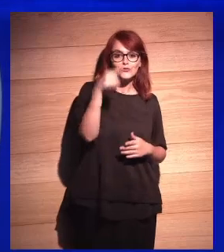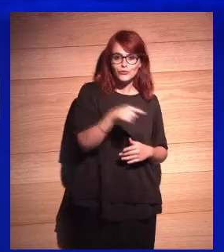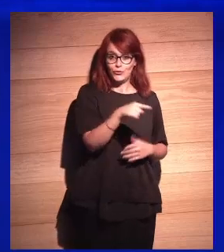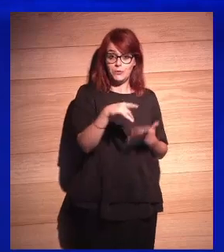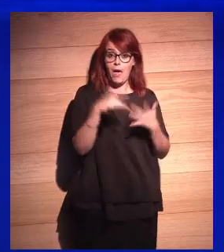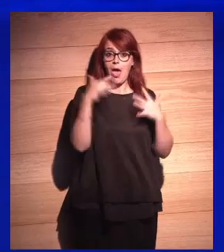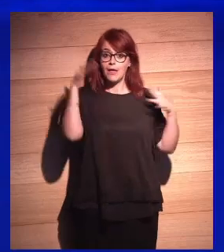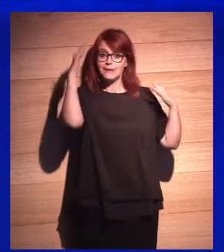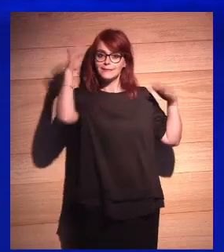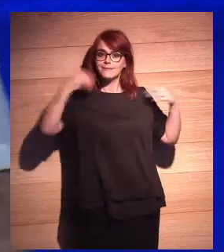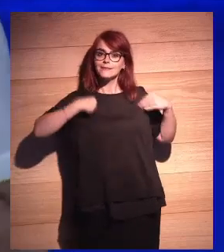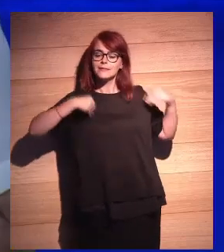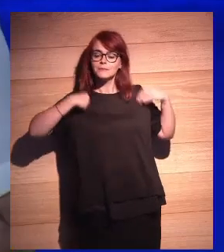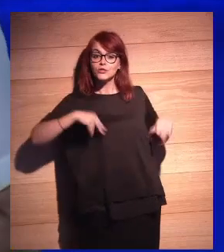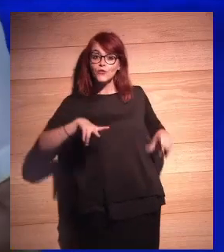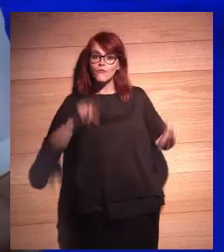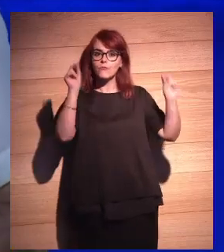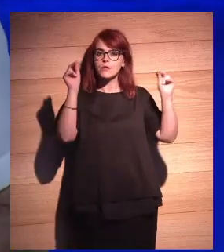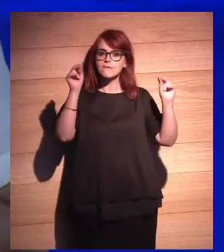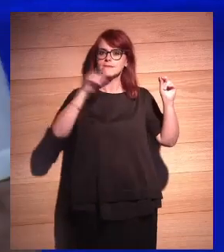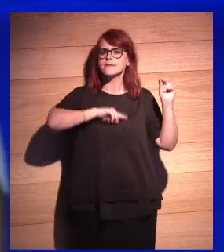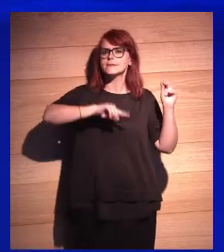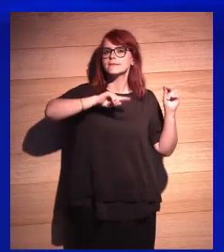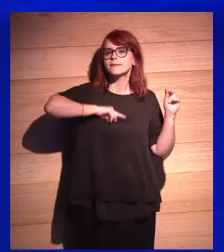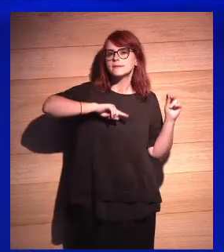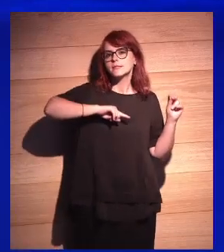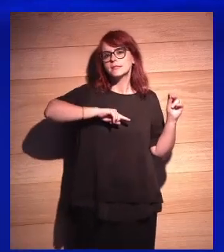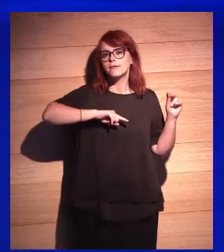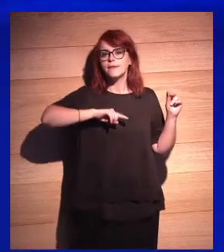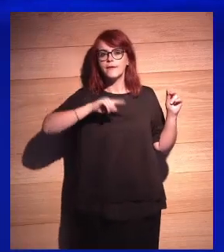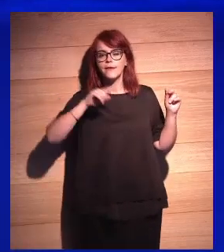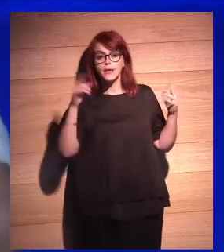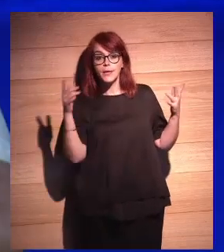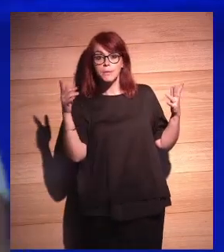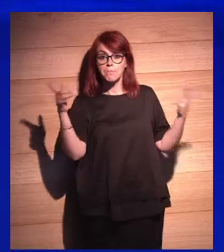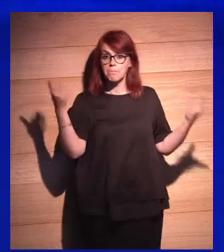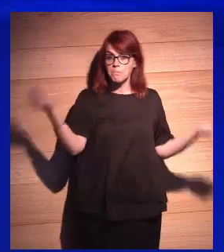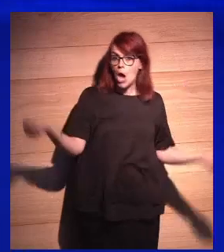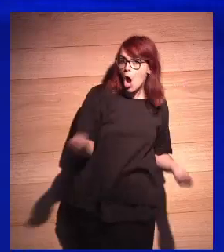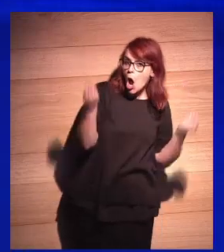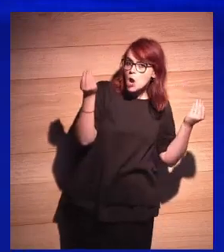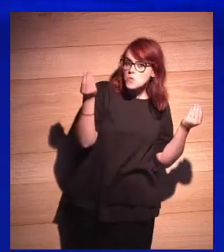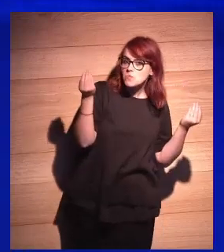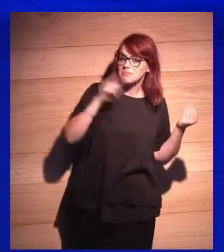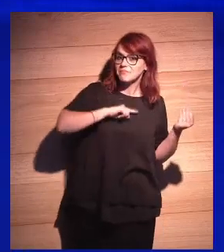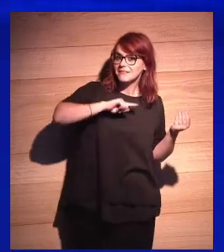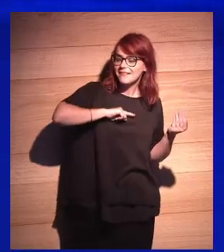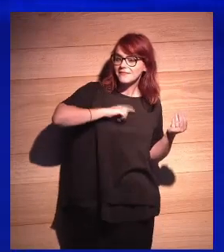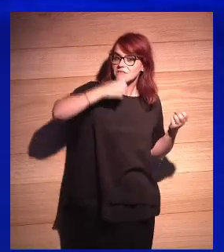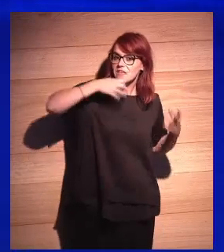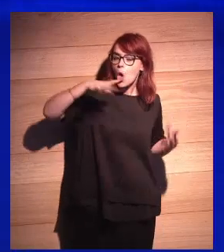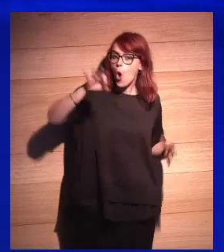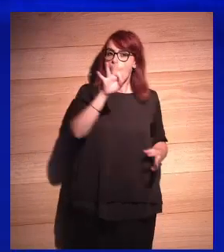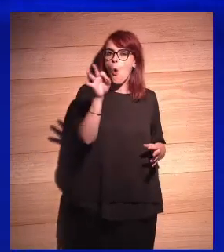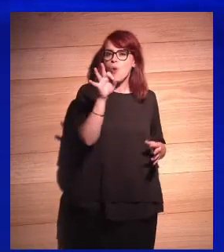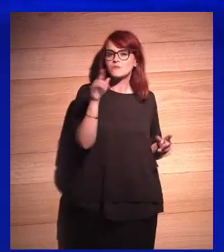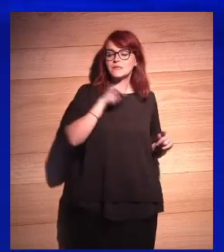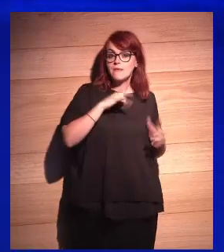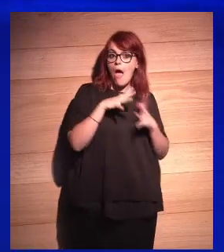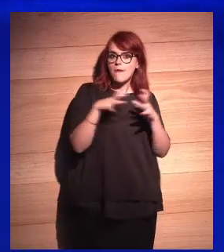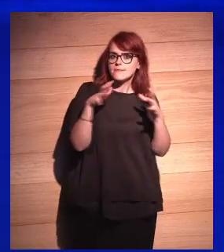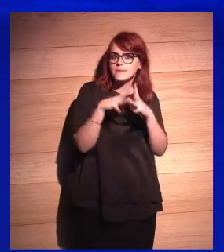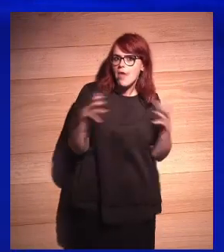it's really adding value to you. When the entertainment is over, do you feel better? Do you feel better about